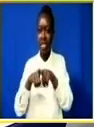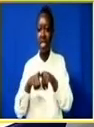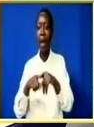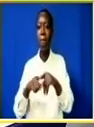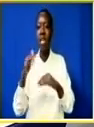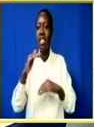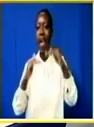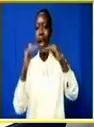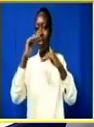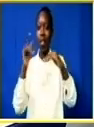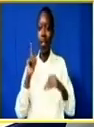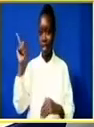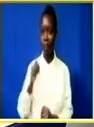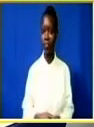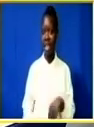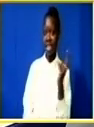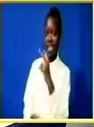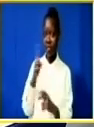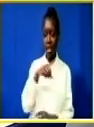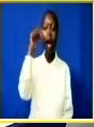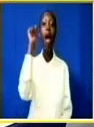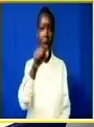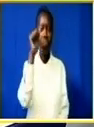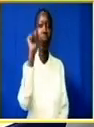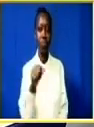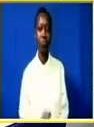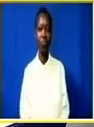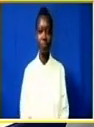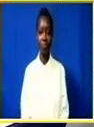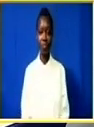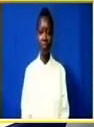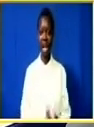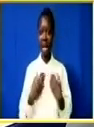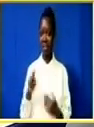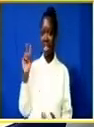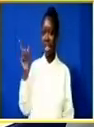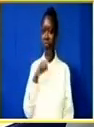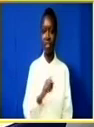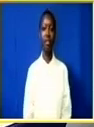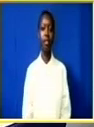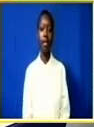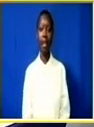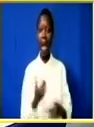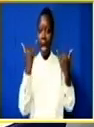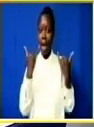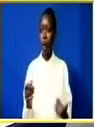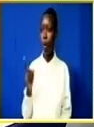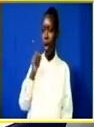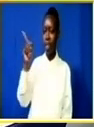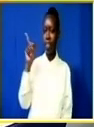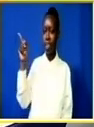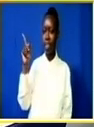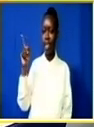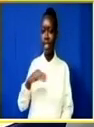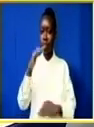ever seen that? Yeah, I think I have actually. Yeah, I have. You find? Mm. No, this one we call